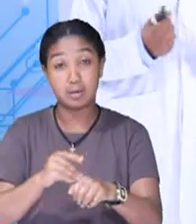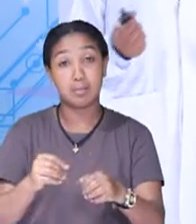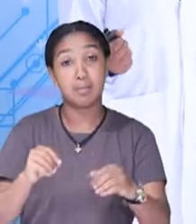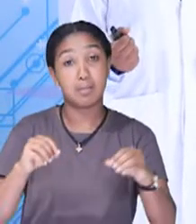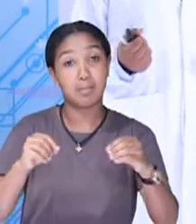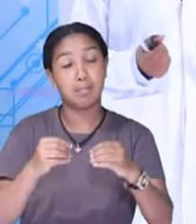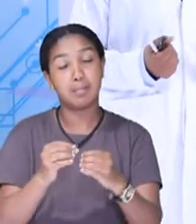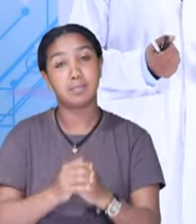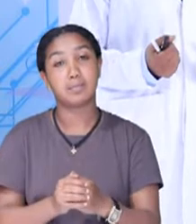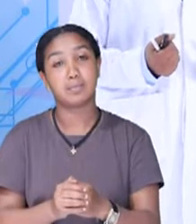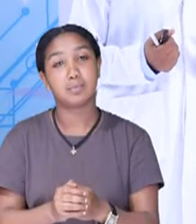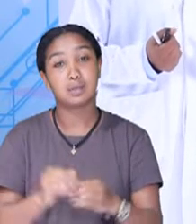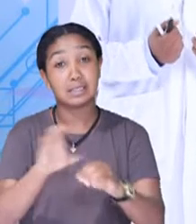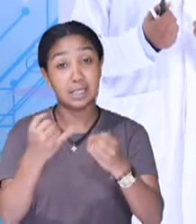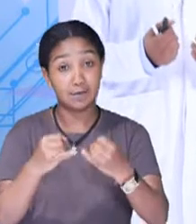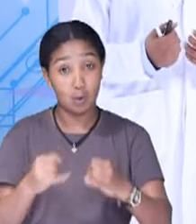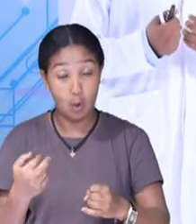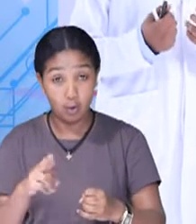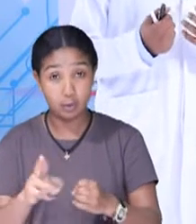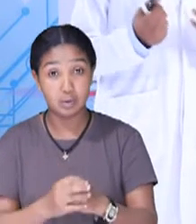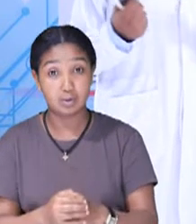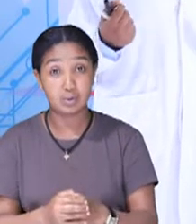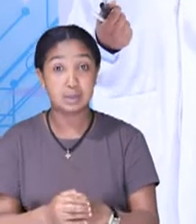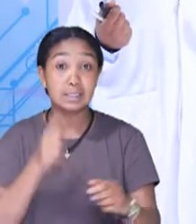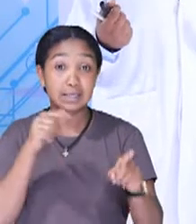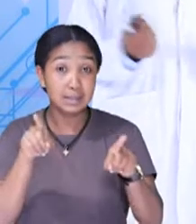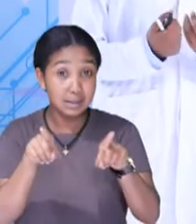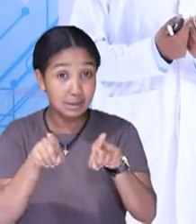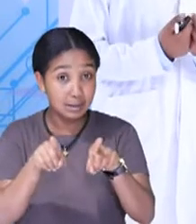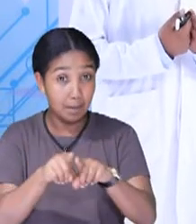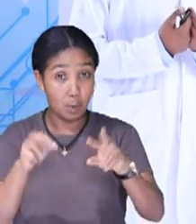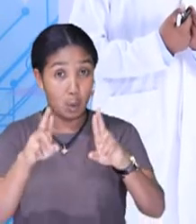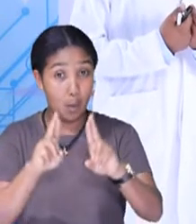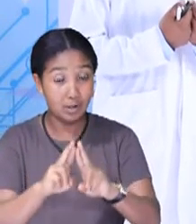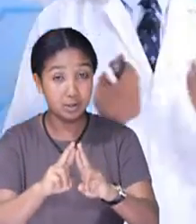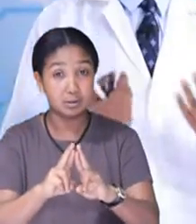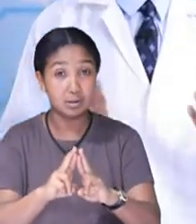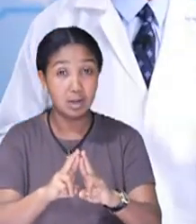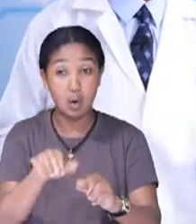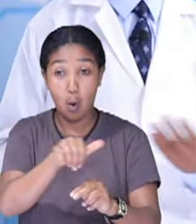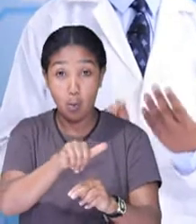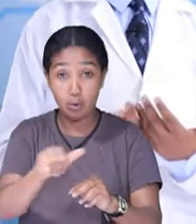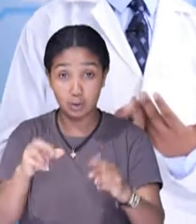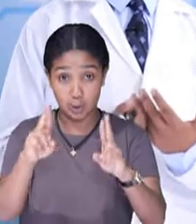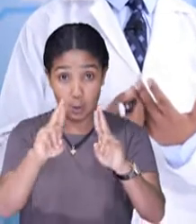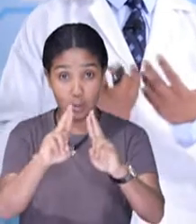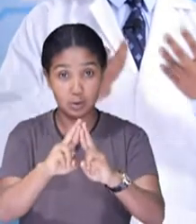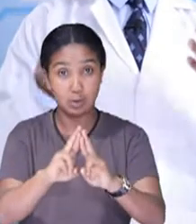gametes segregates, or when sister chromatids and homologous